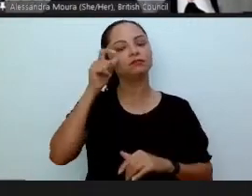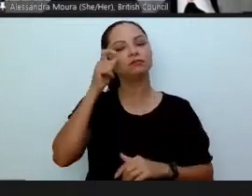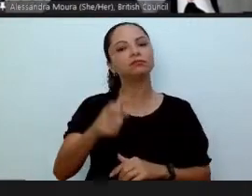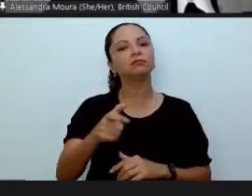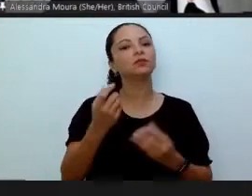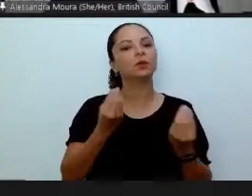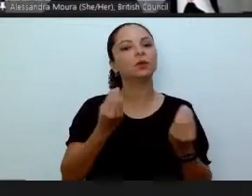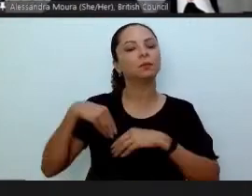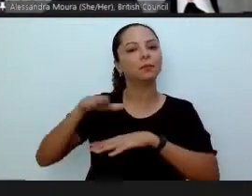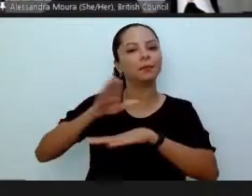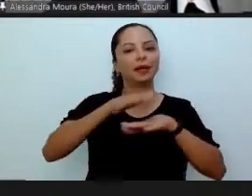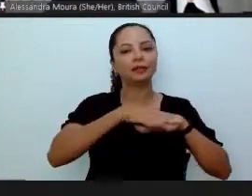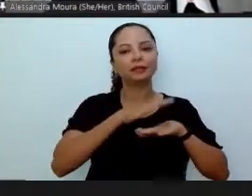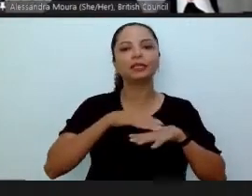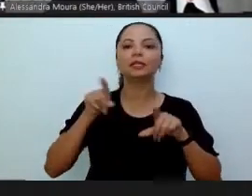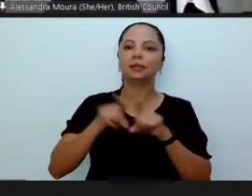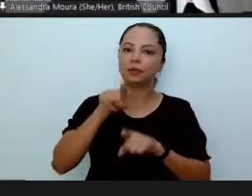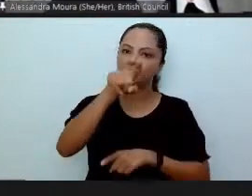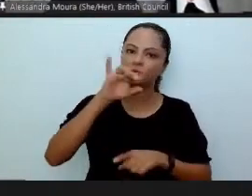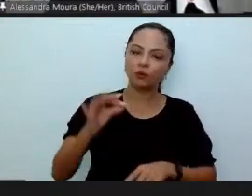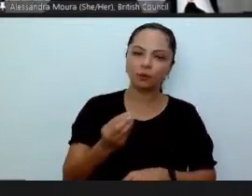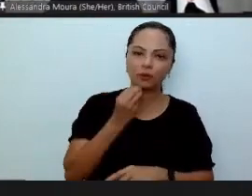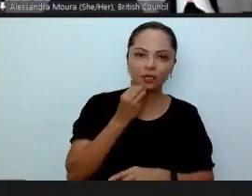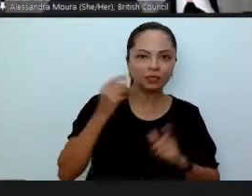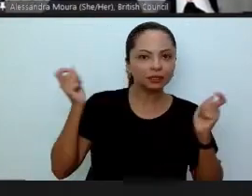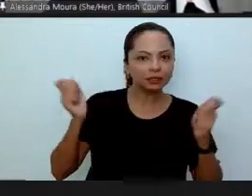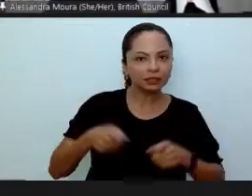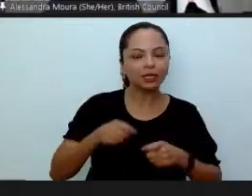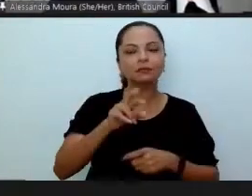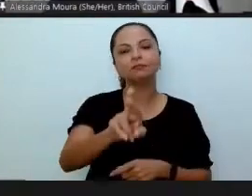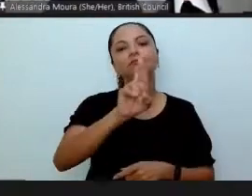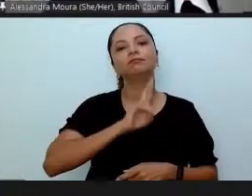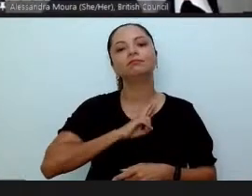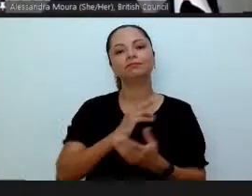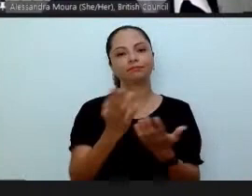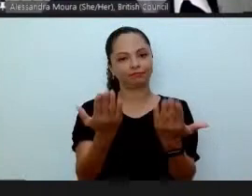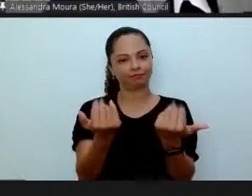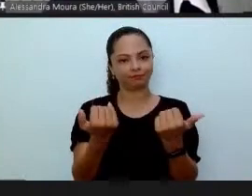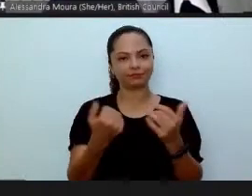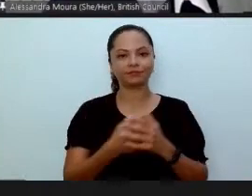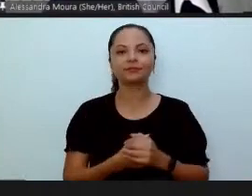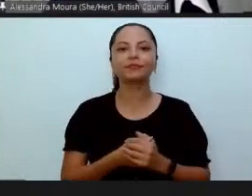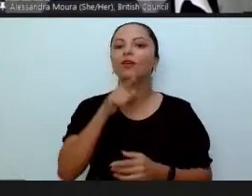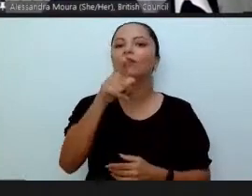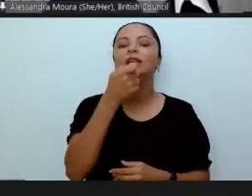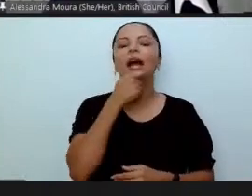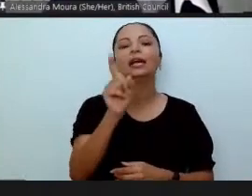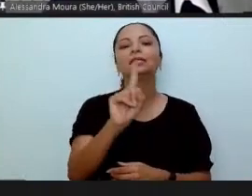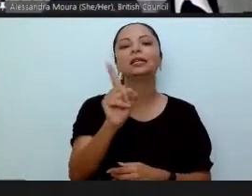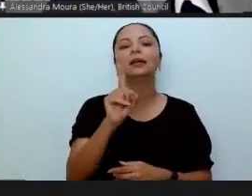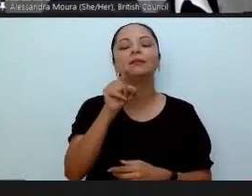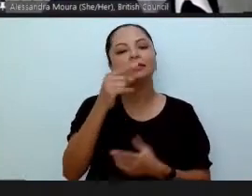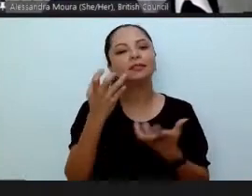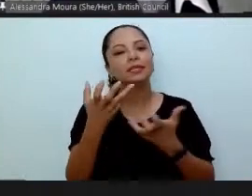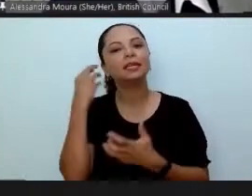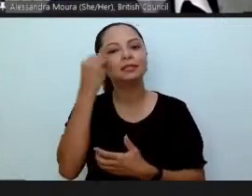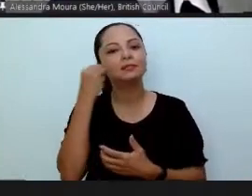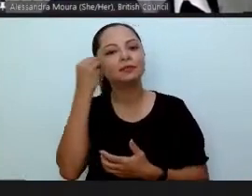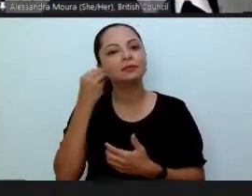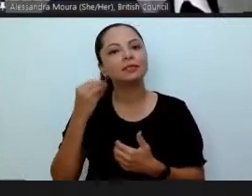write why. And then which of them you perhaps haven't done but would like to try. So write that in the chat and we can pick up